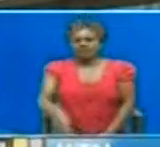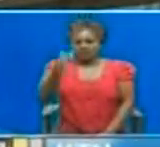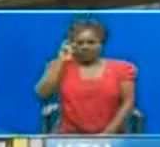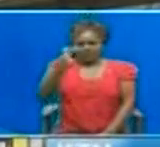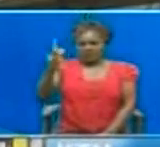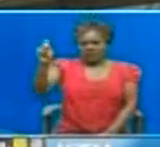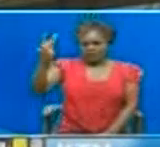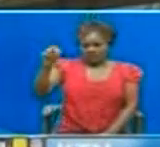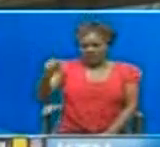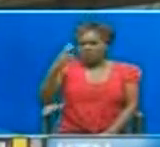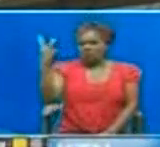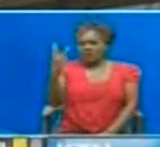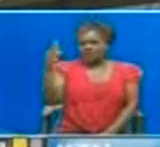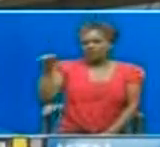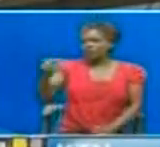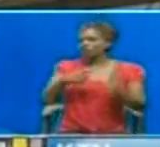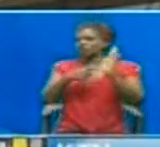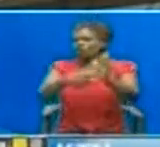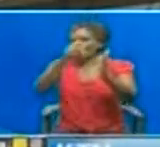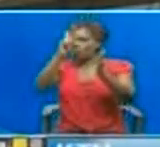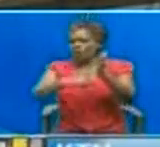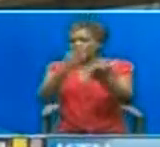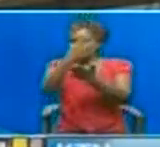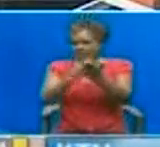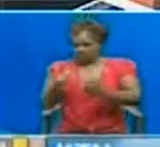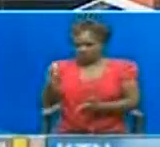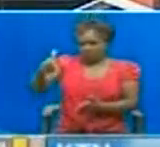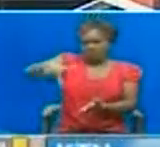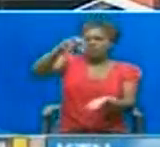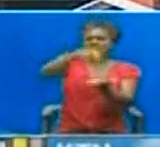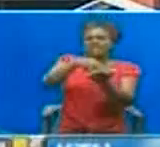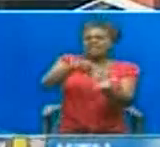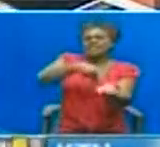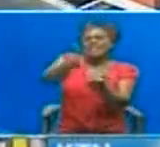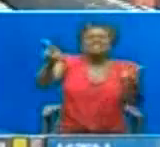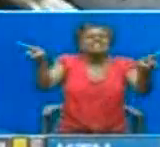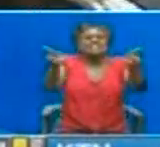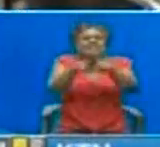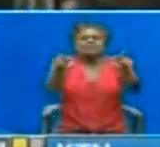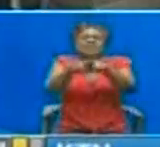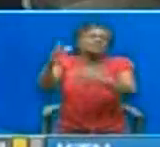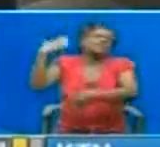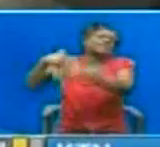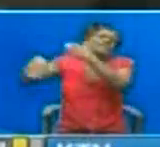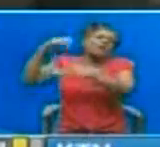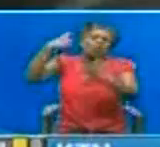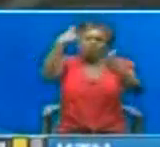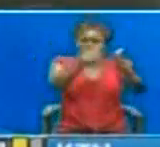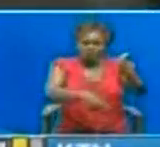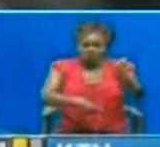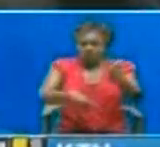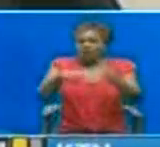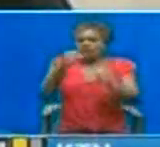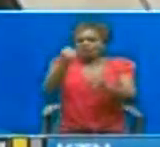by KTN Wednesday morning indicated that some petrol stations were still selling fuel at the previous prices. A call